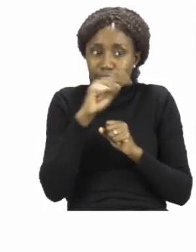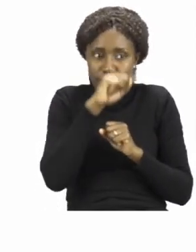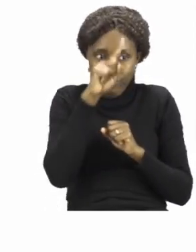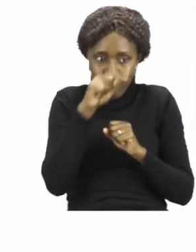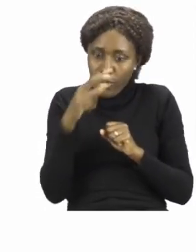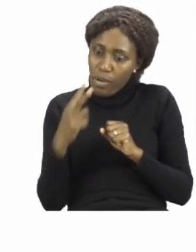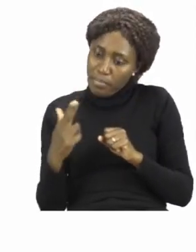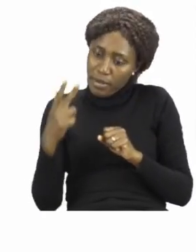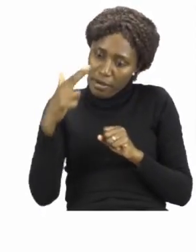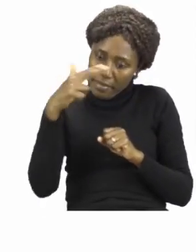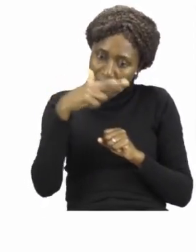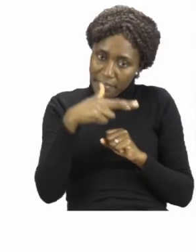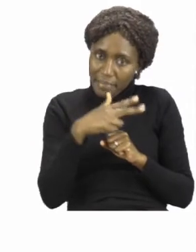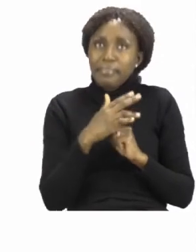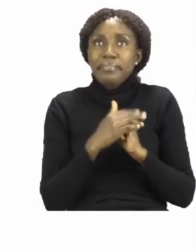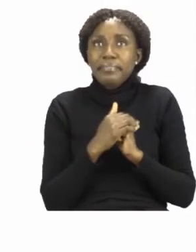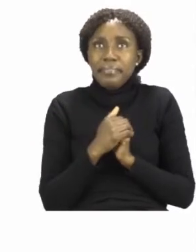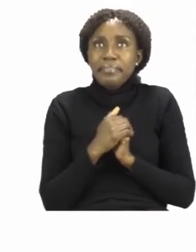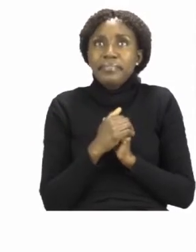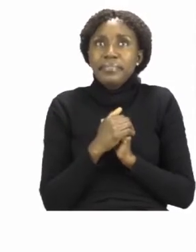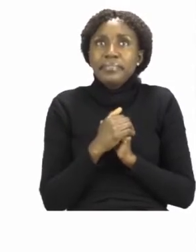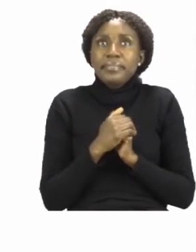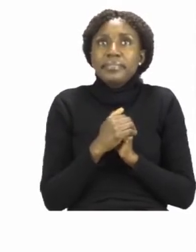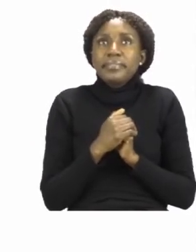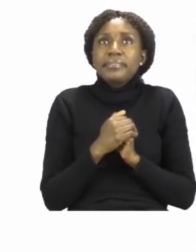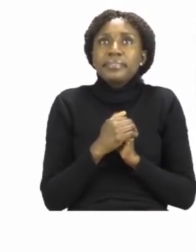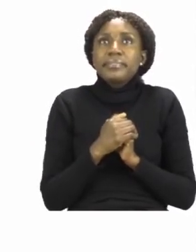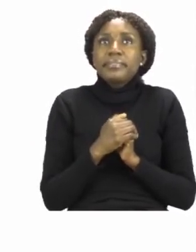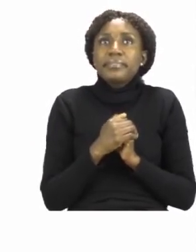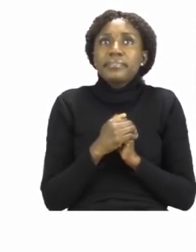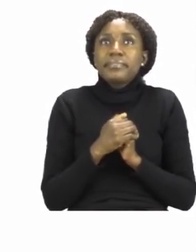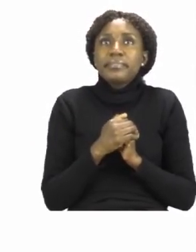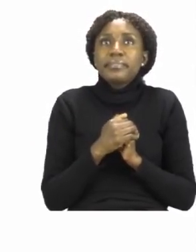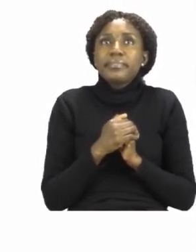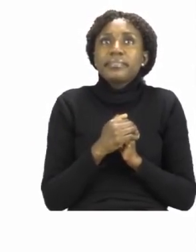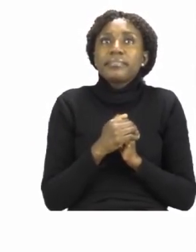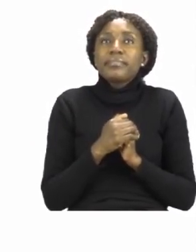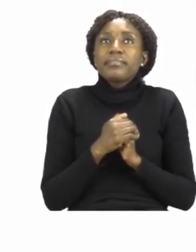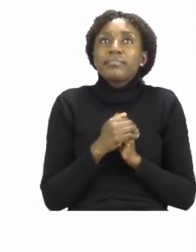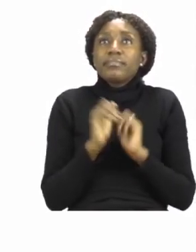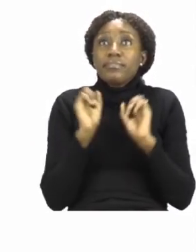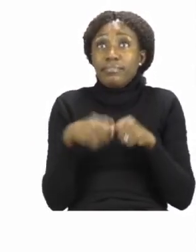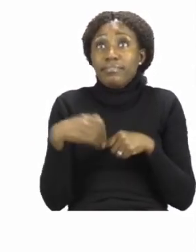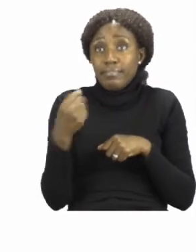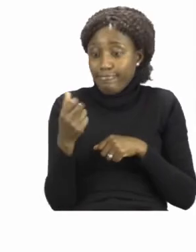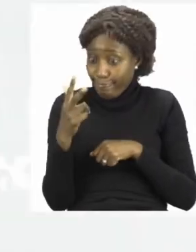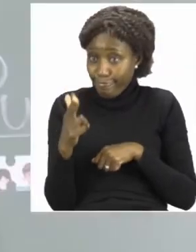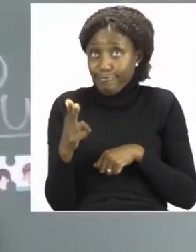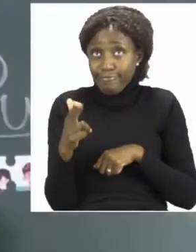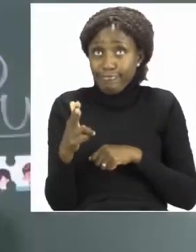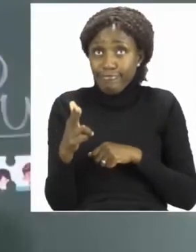now everyone you are going to need some scissors scissors